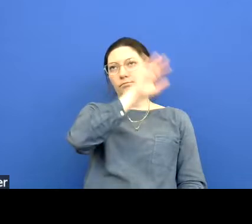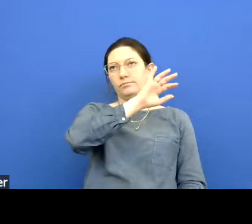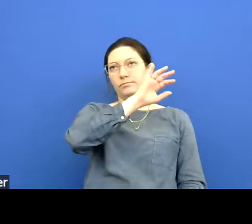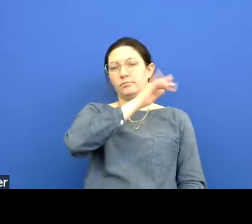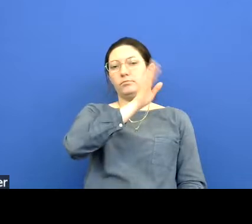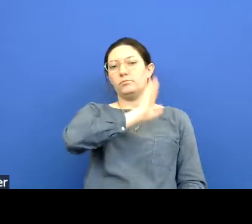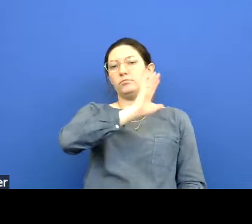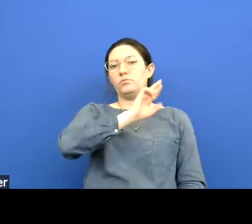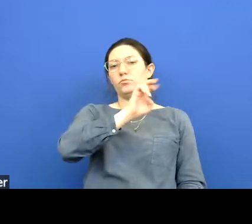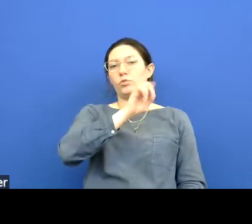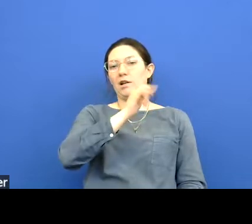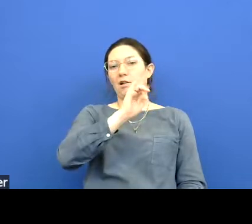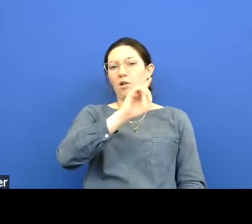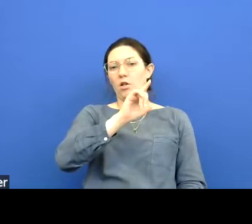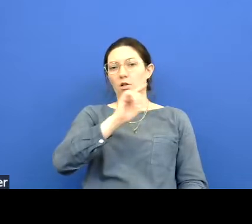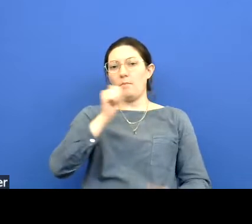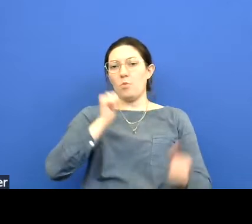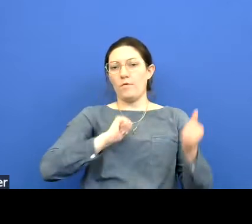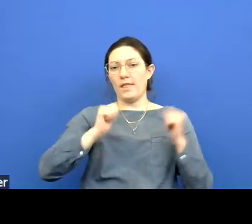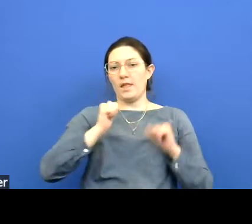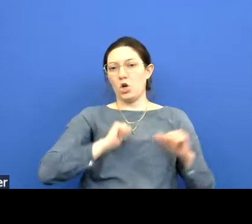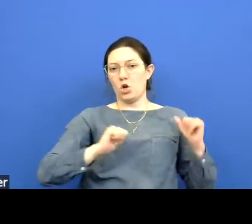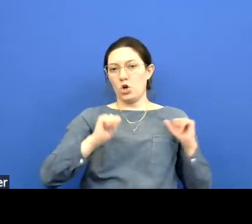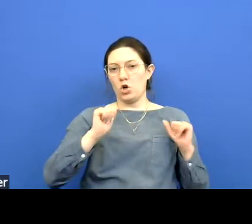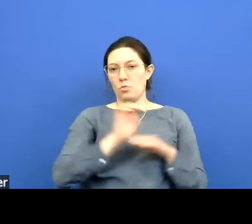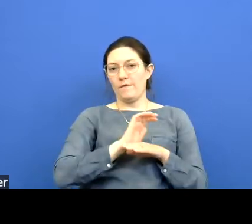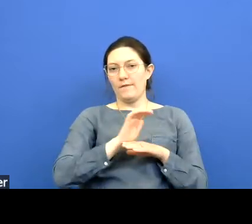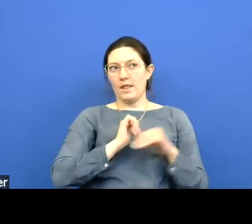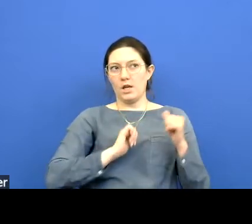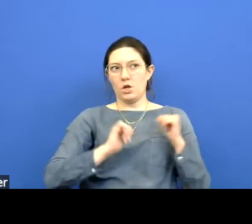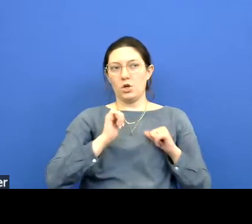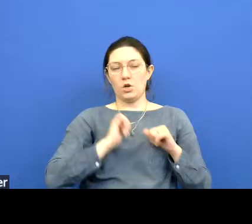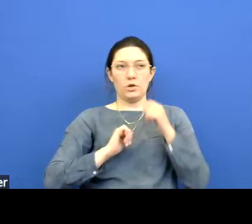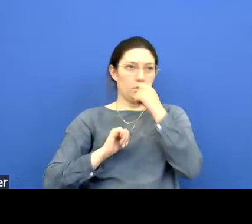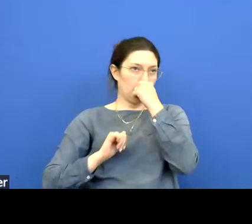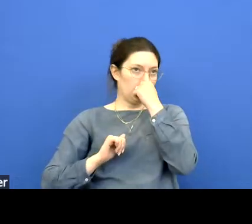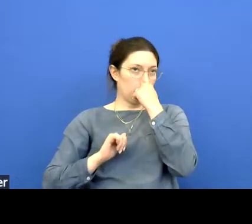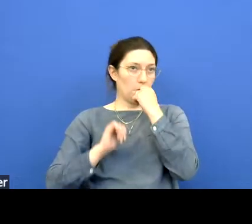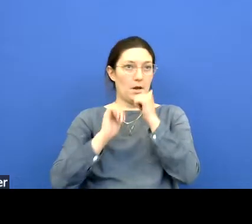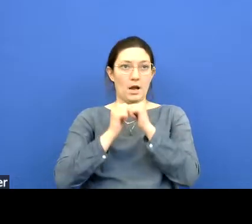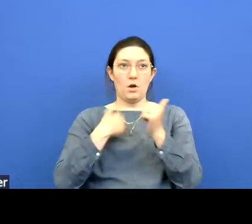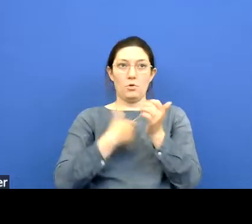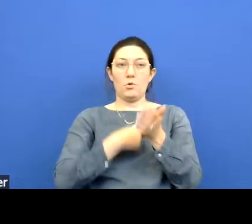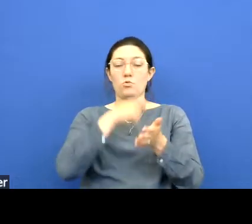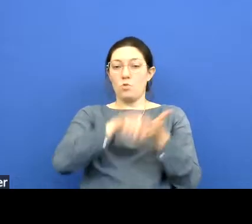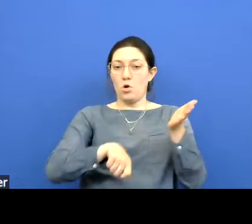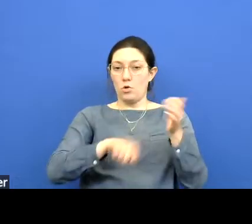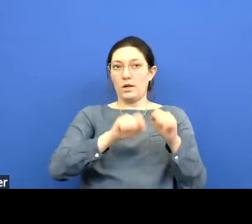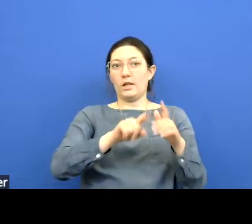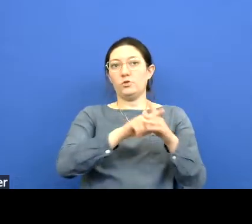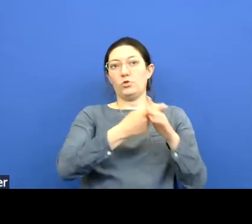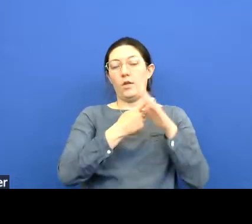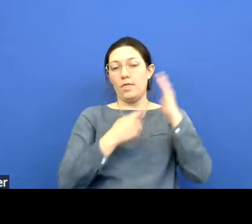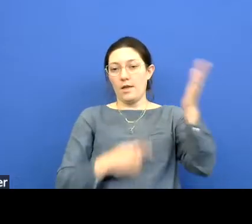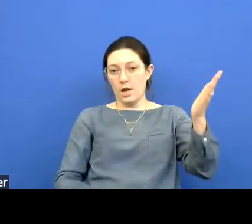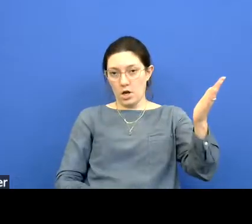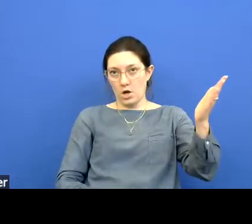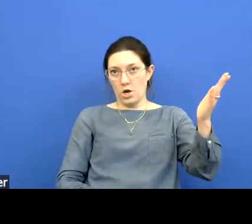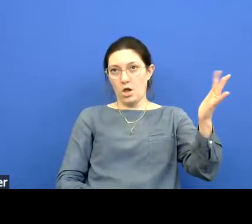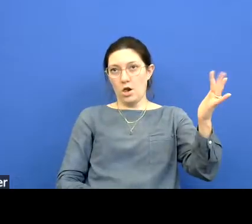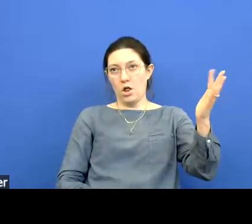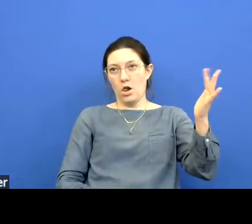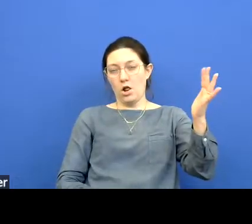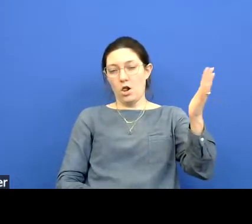former Regal movie theater. And so the way we've written it is it can start there and